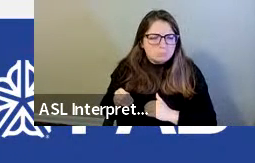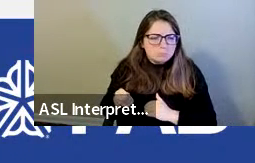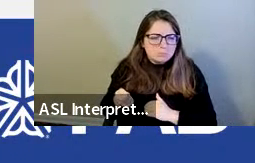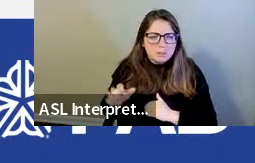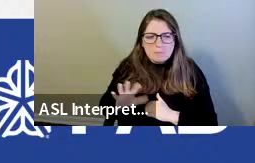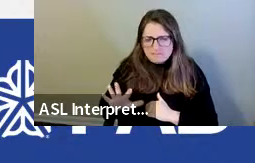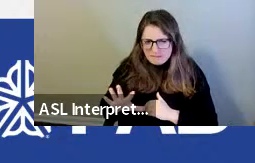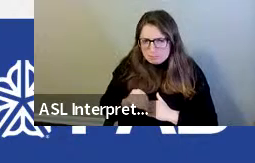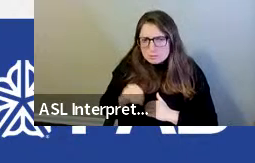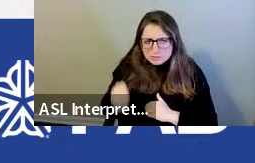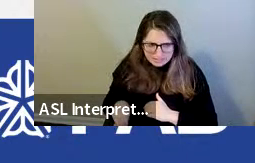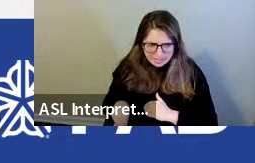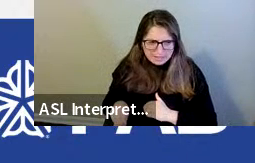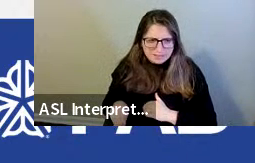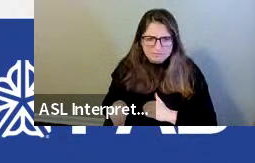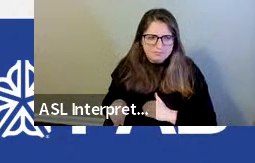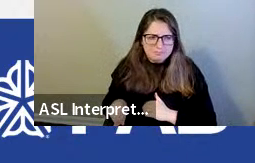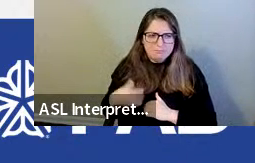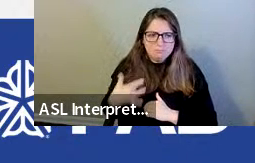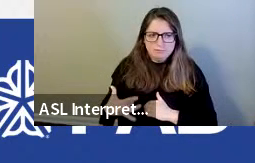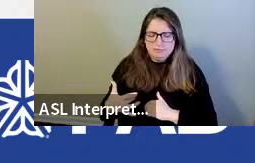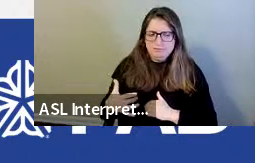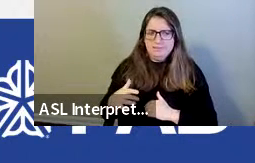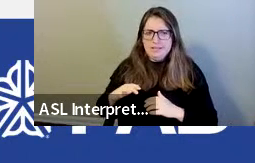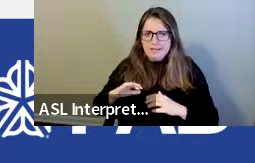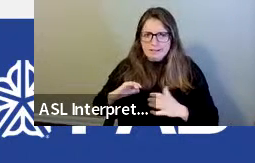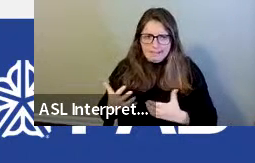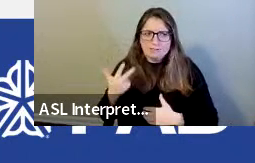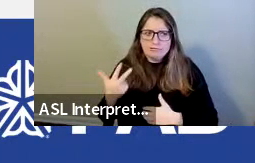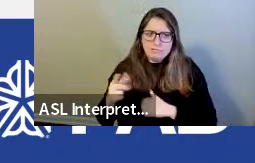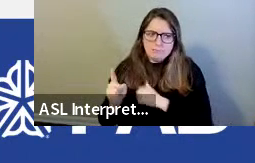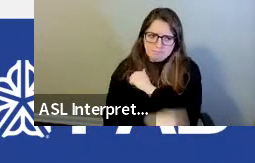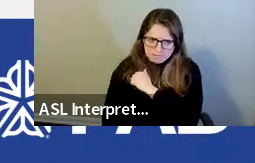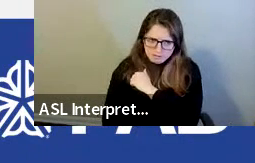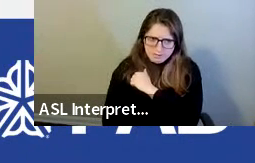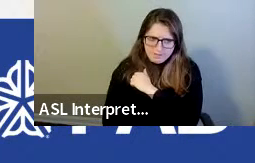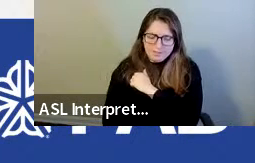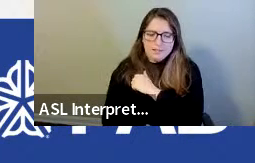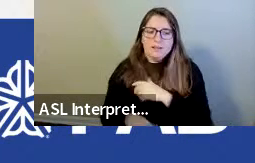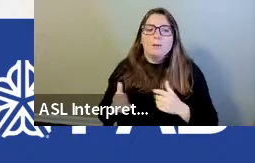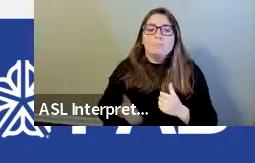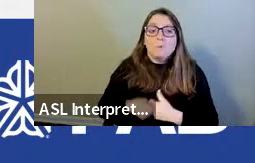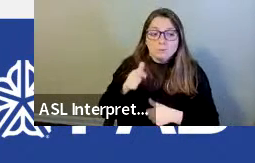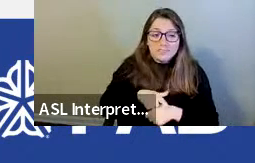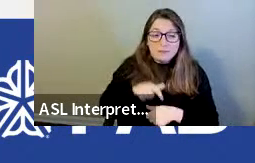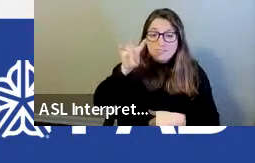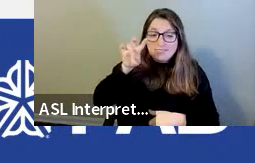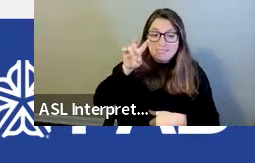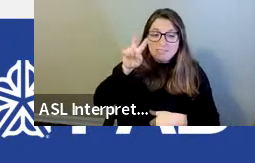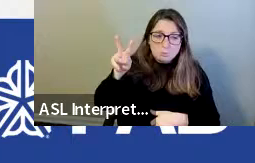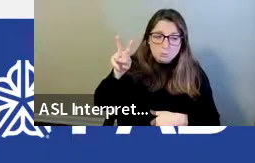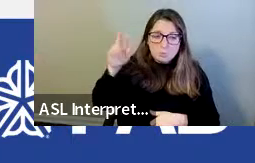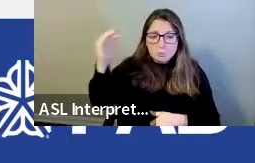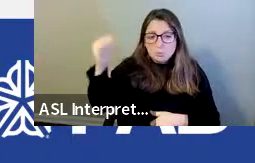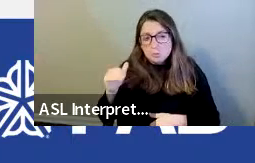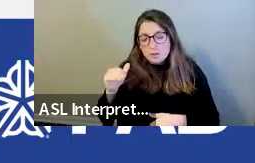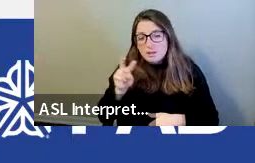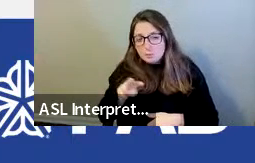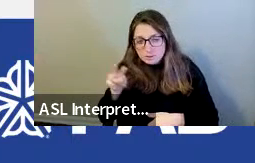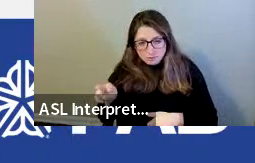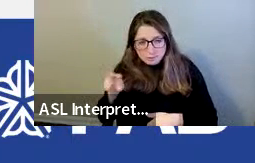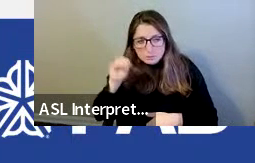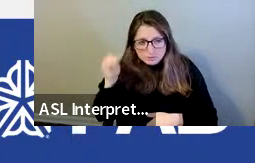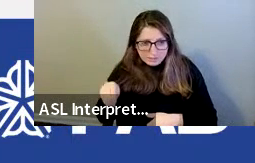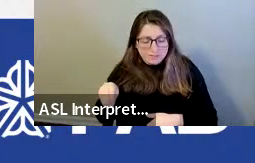Really, the 75% or the majority of the sanctions being spread or distributed between class 1 and class 2